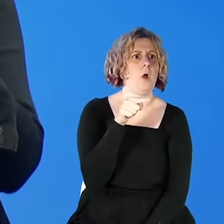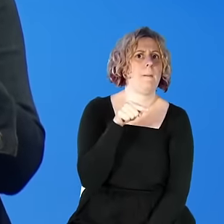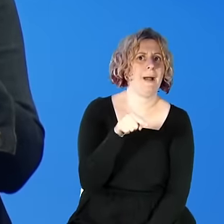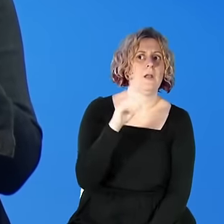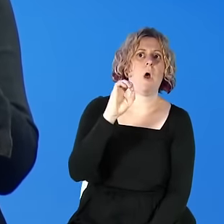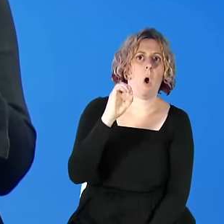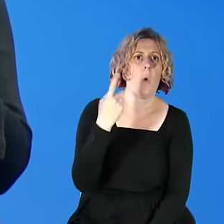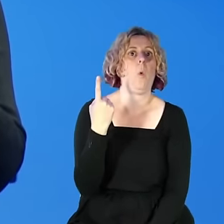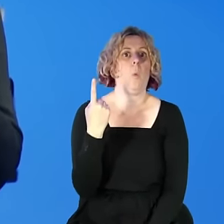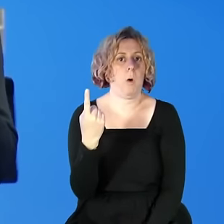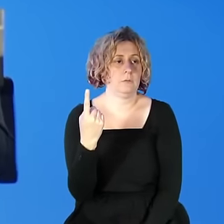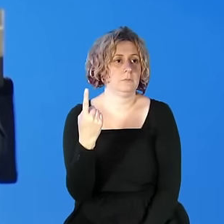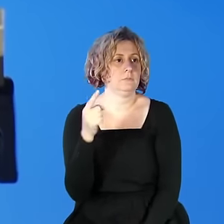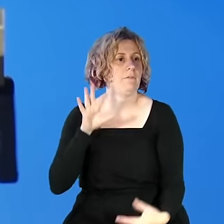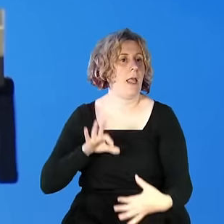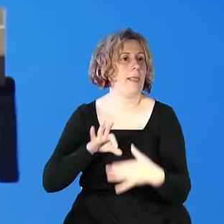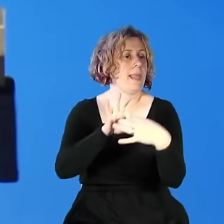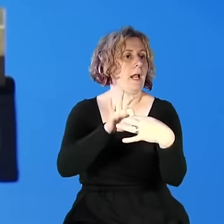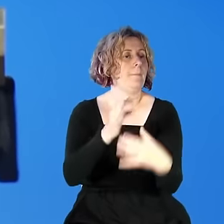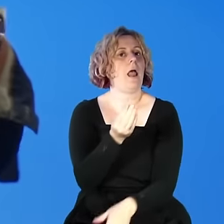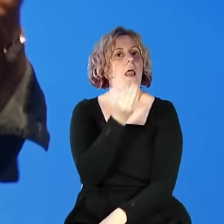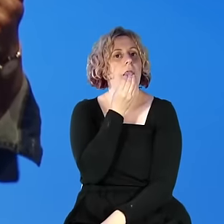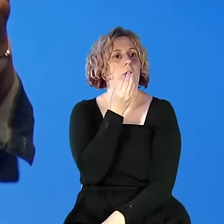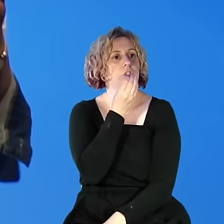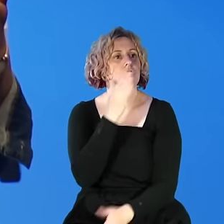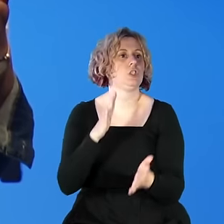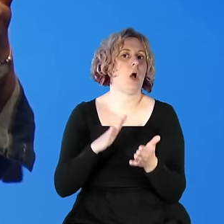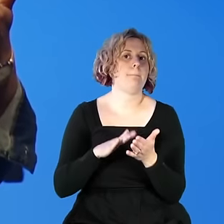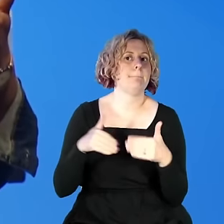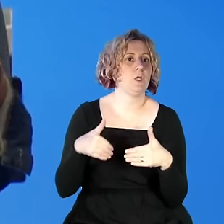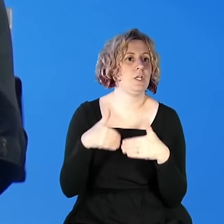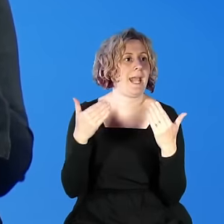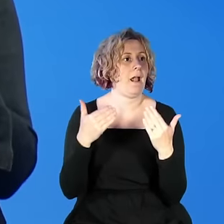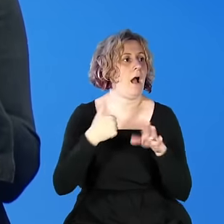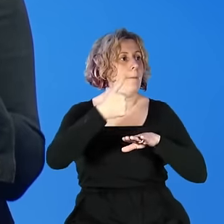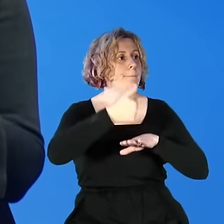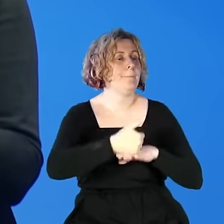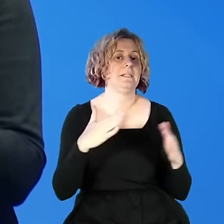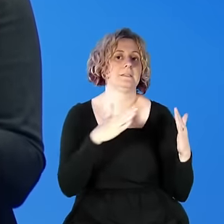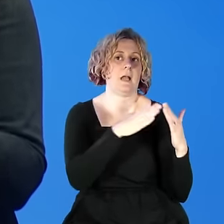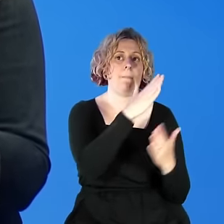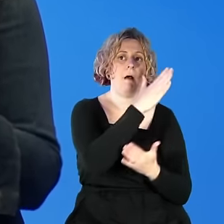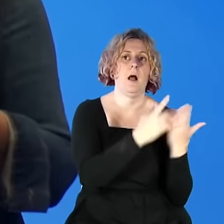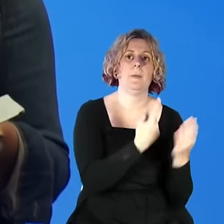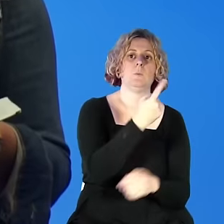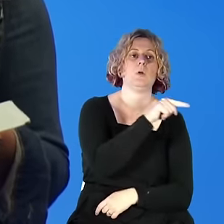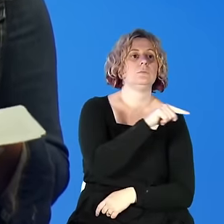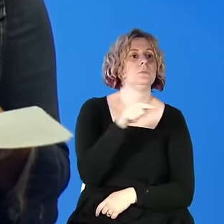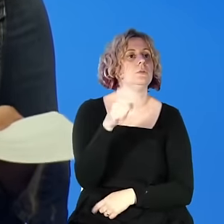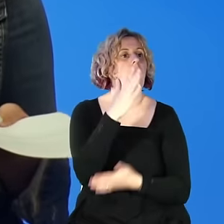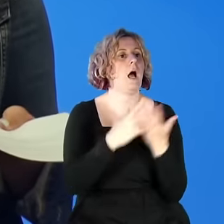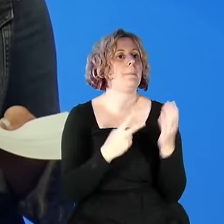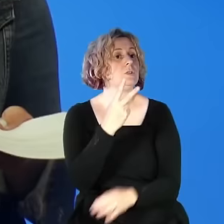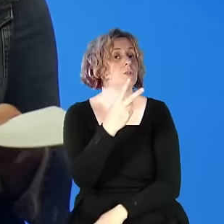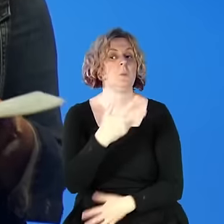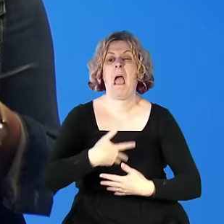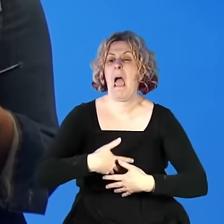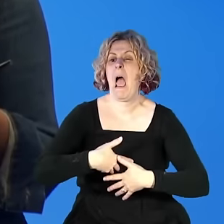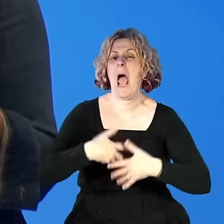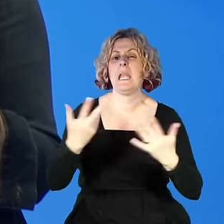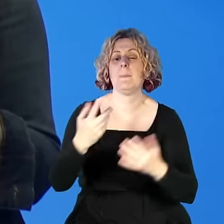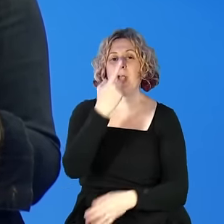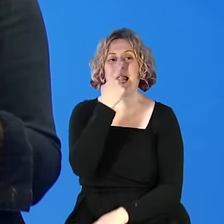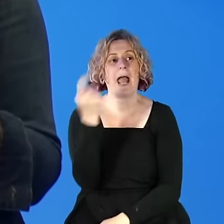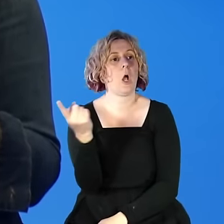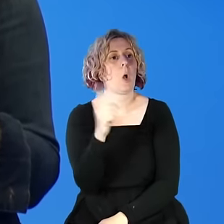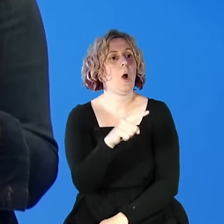there's a link-up lunch on Monday in the Base Camp Cafe from 1.30 till 2.30 for anyone who'd like to come along and